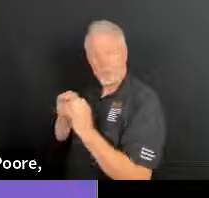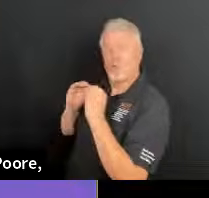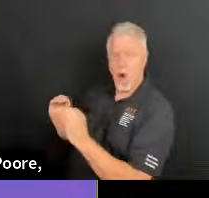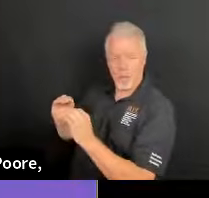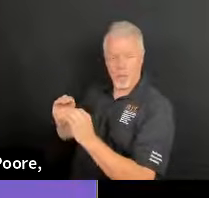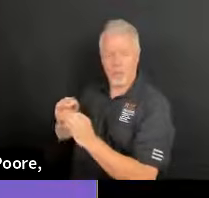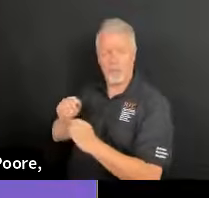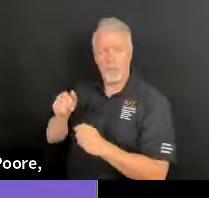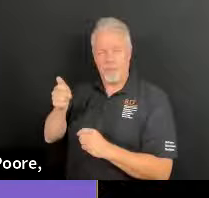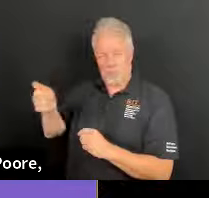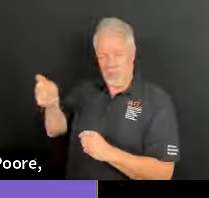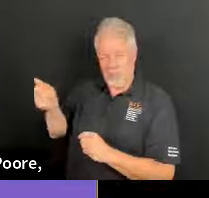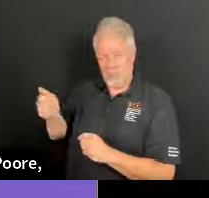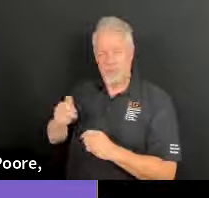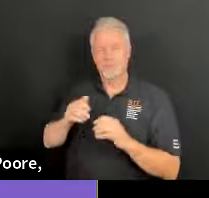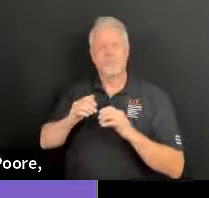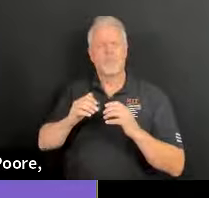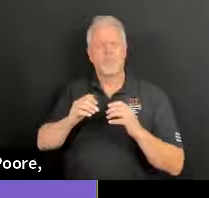having access to all the information.